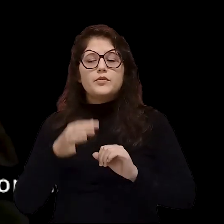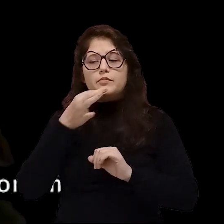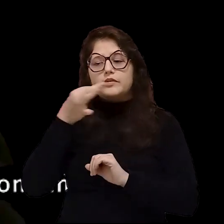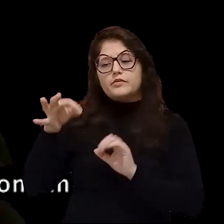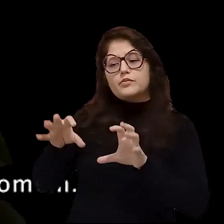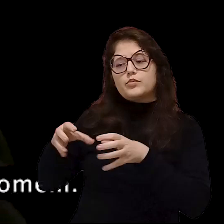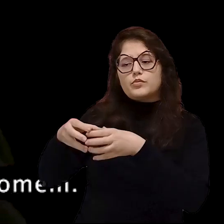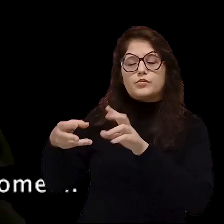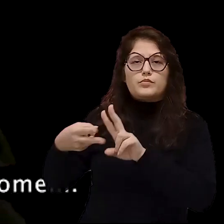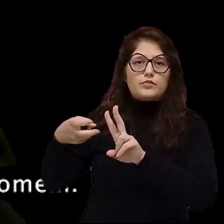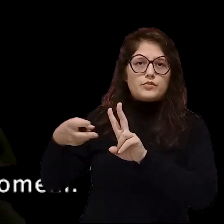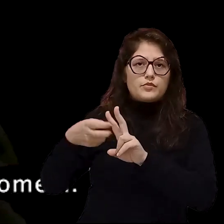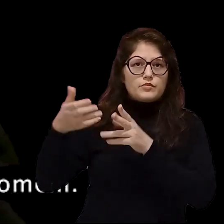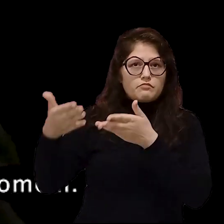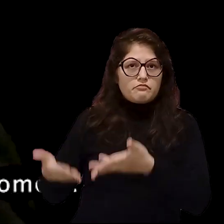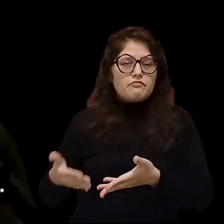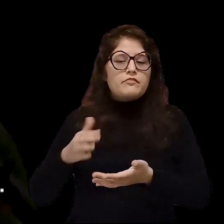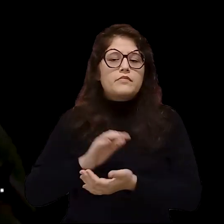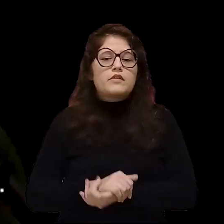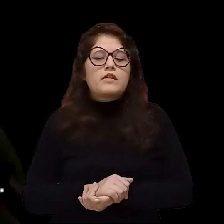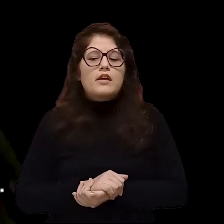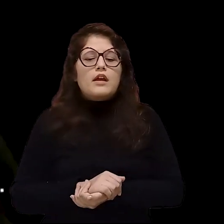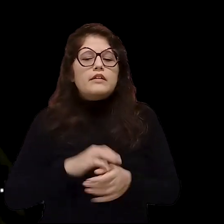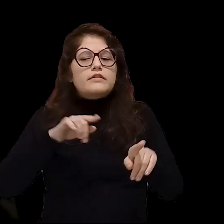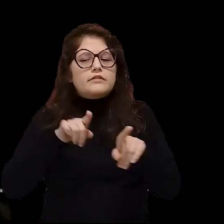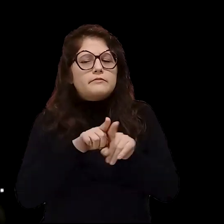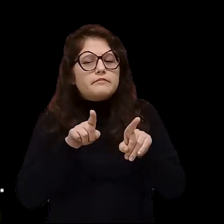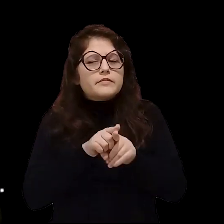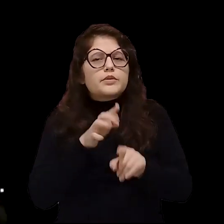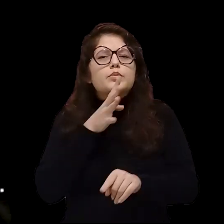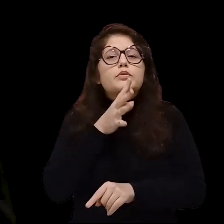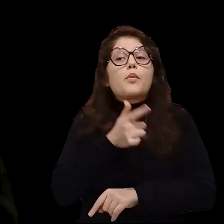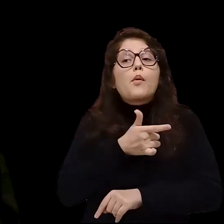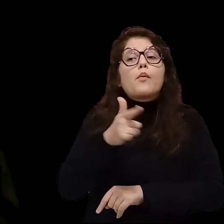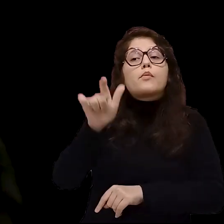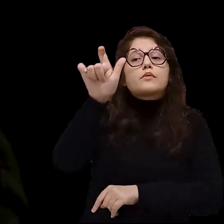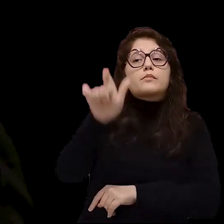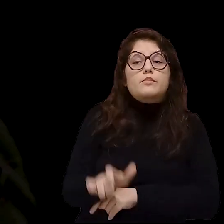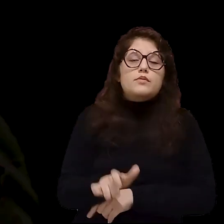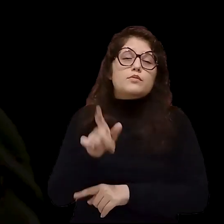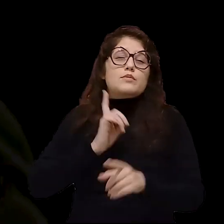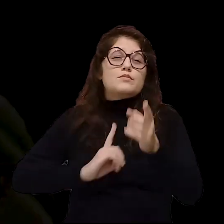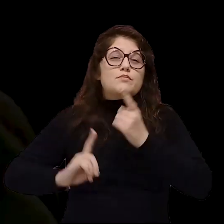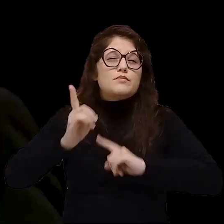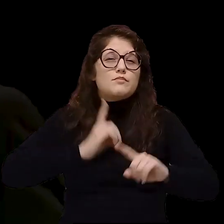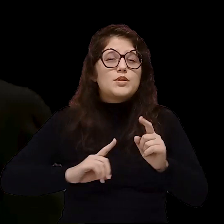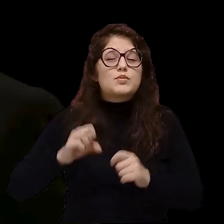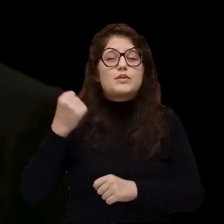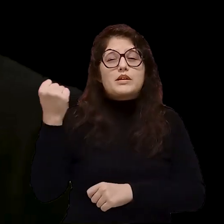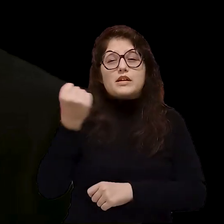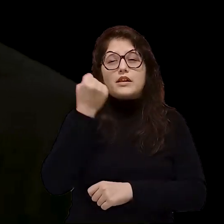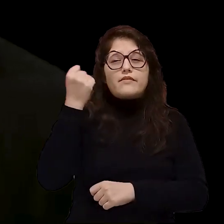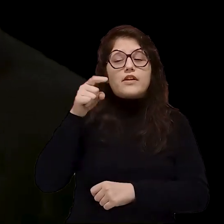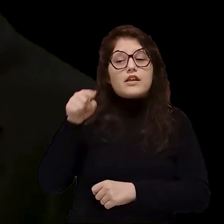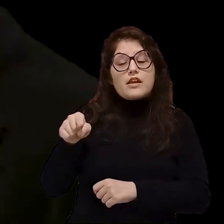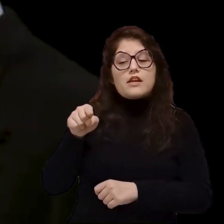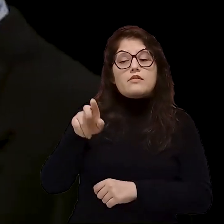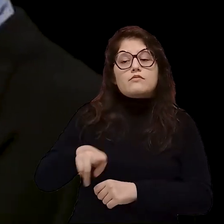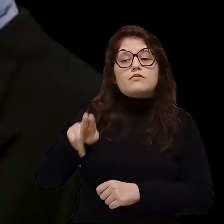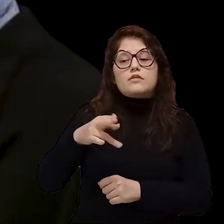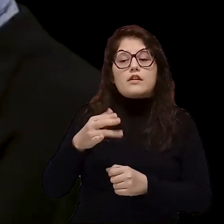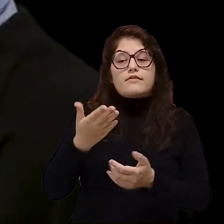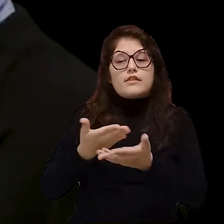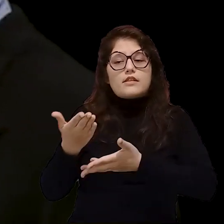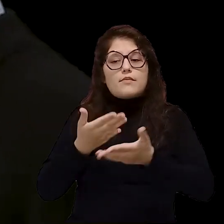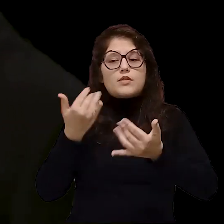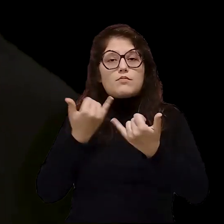that I've ever seen in a man. He was constantly depressed. He was, when I met him, at a point at which every month he would